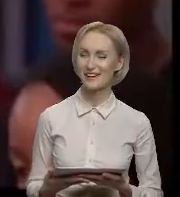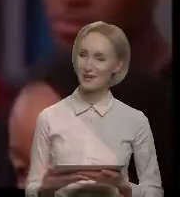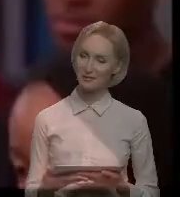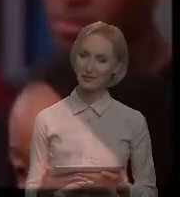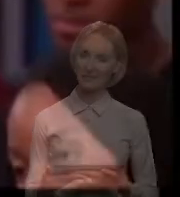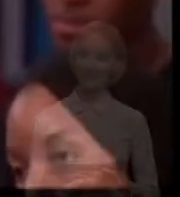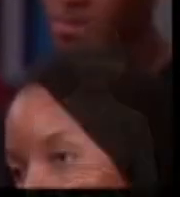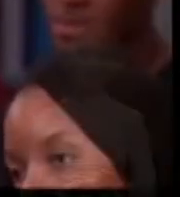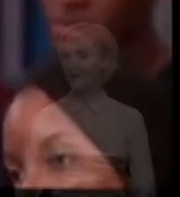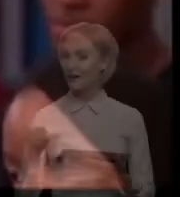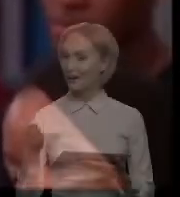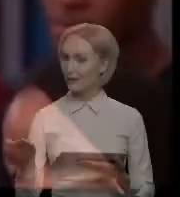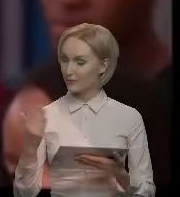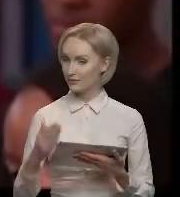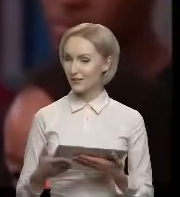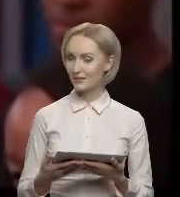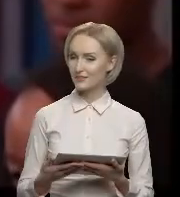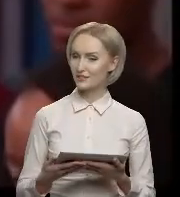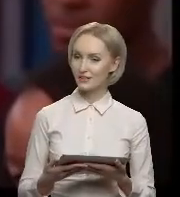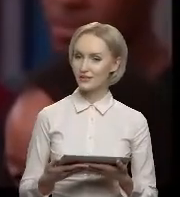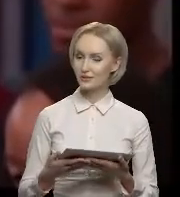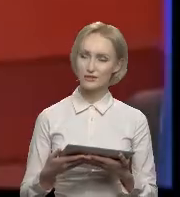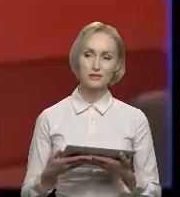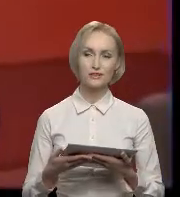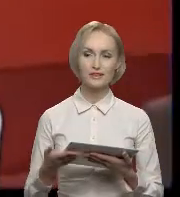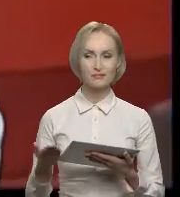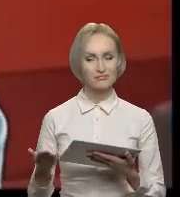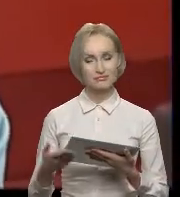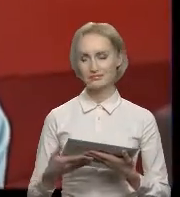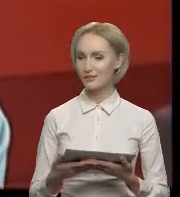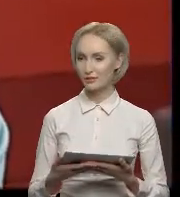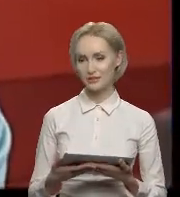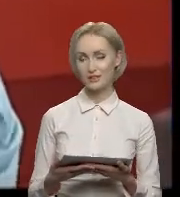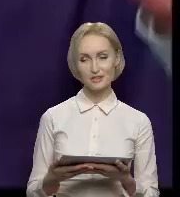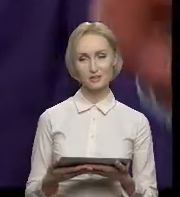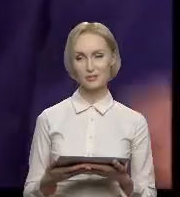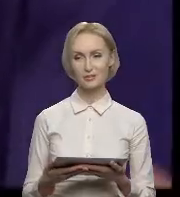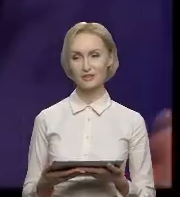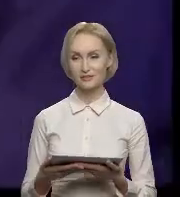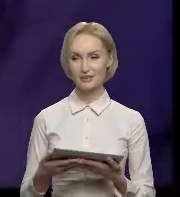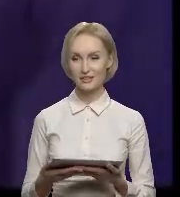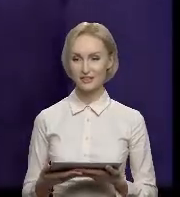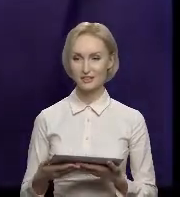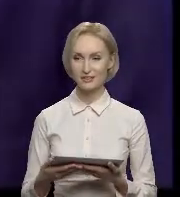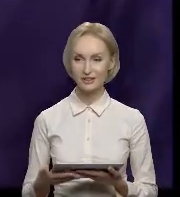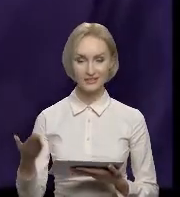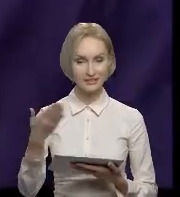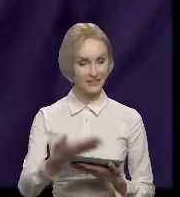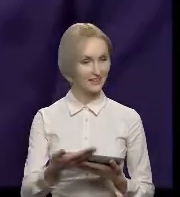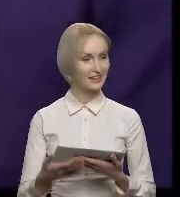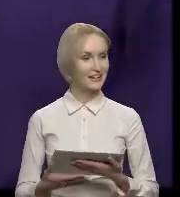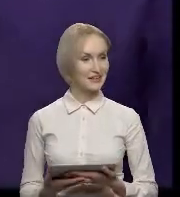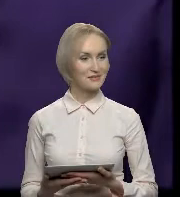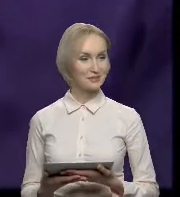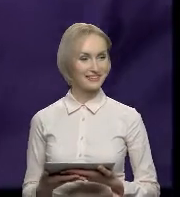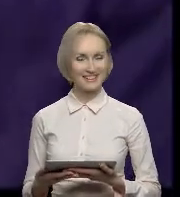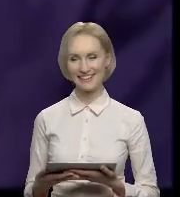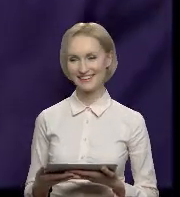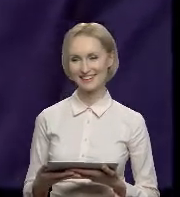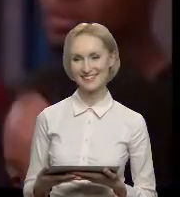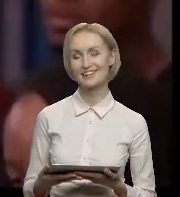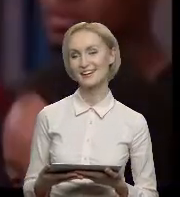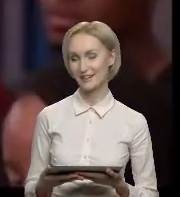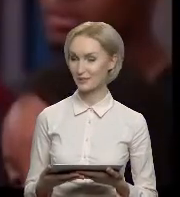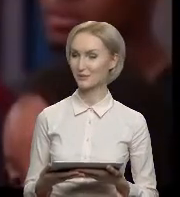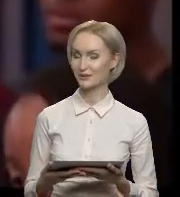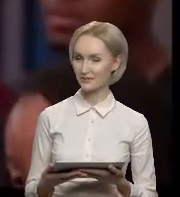role. And Dr. Okay? Major, one of these children is definitely his, the daughter, correct? Mm-hmm. Yeah. You're going to marry this woman, Nene. Do you still love her? So I still love her, and I do